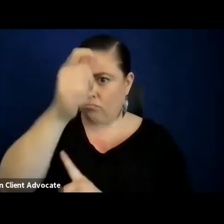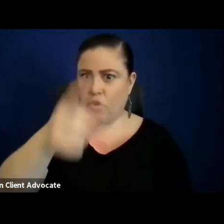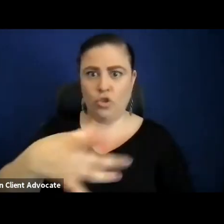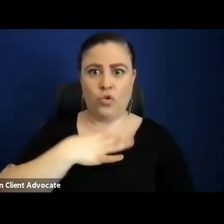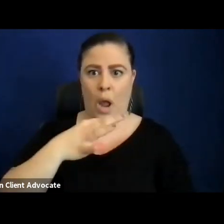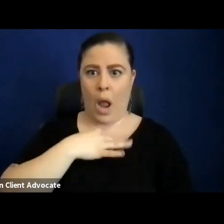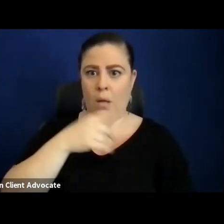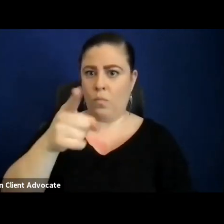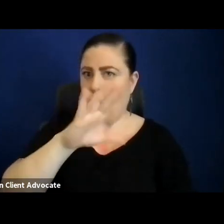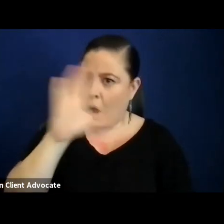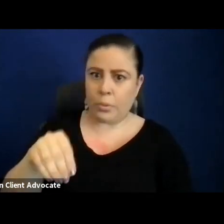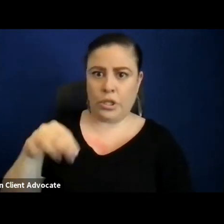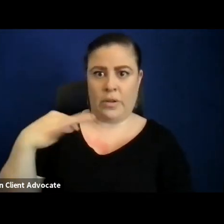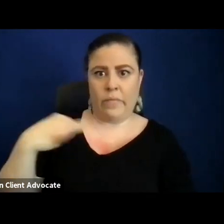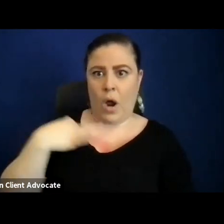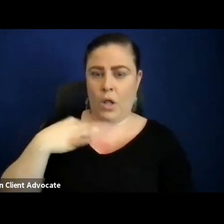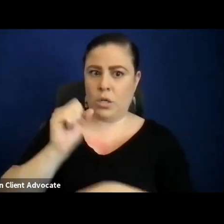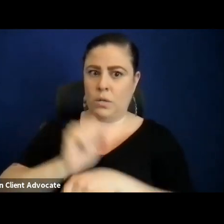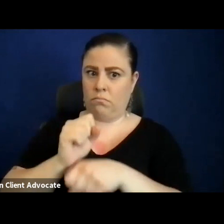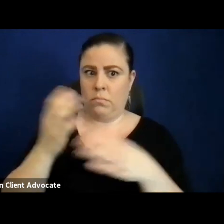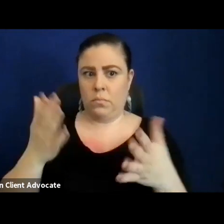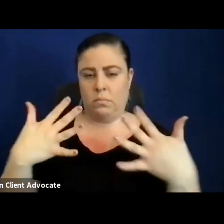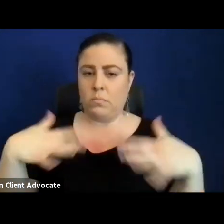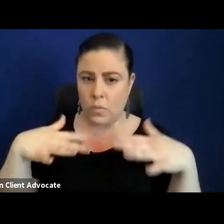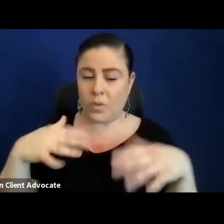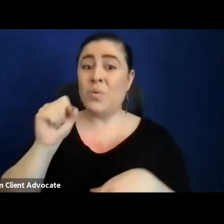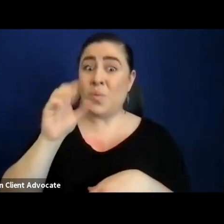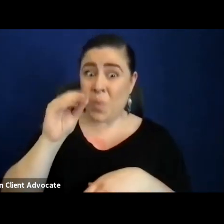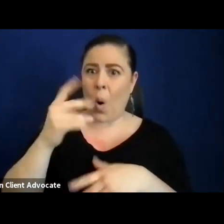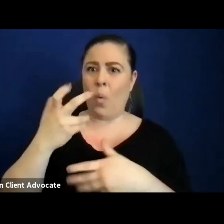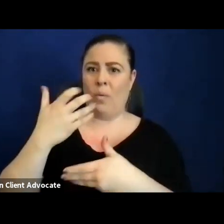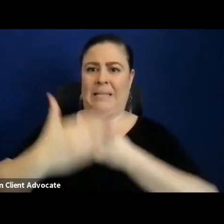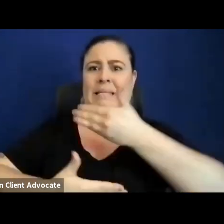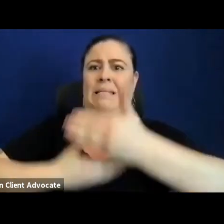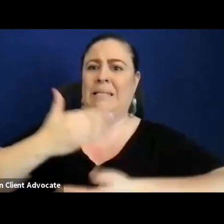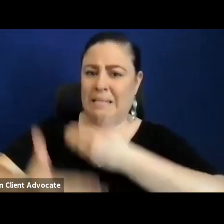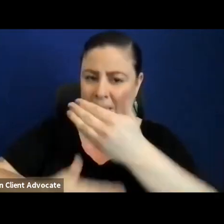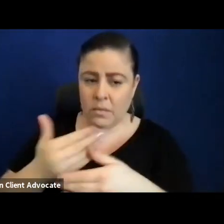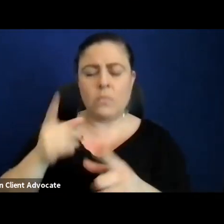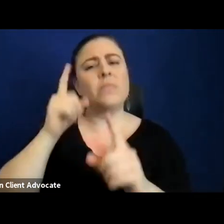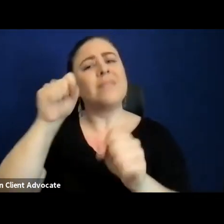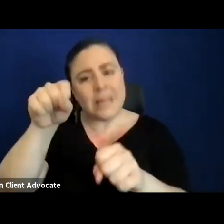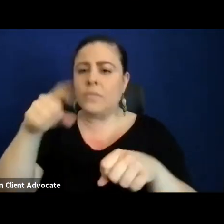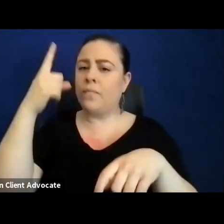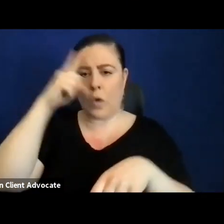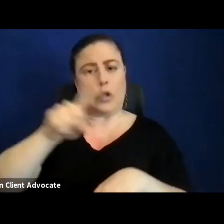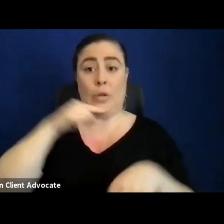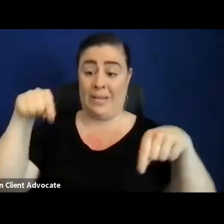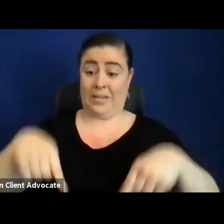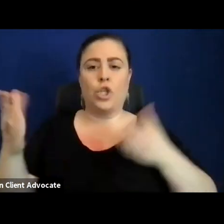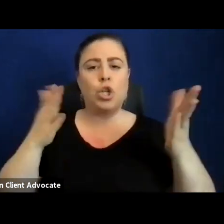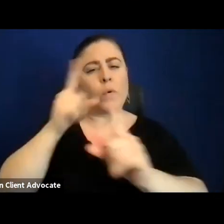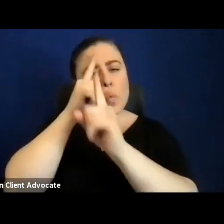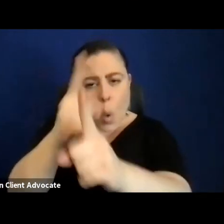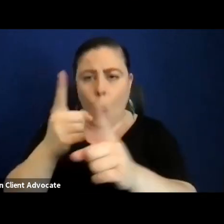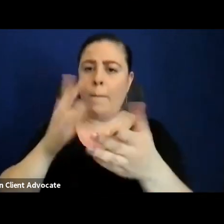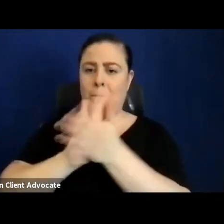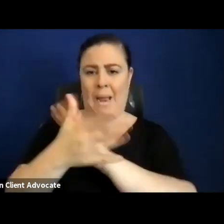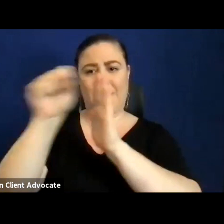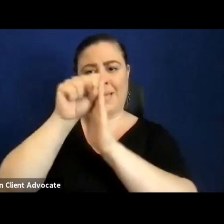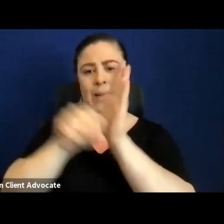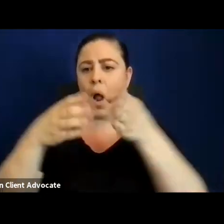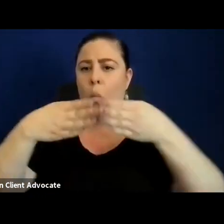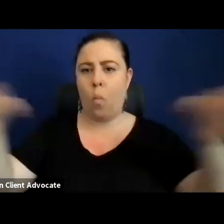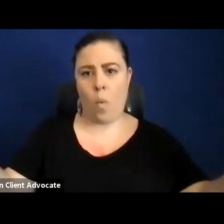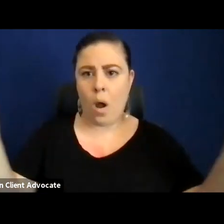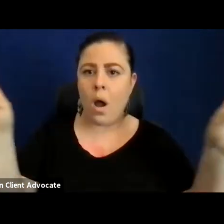one employee here. Hats off to Chad. He has been working as 100% volunteer and going through the process. And for